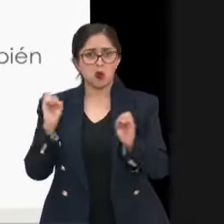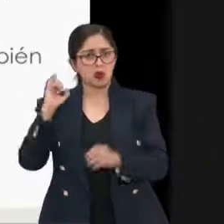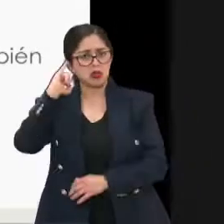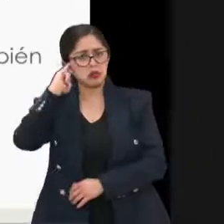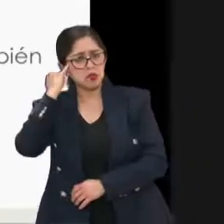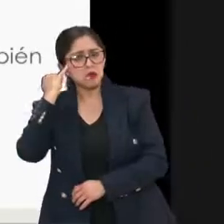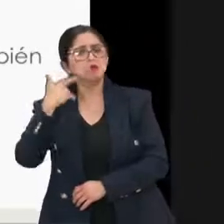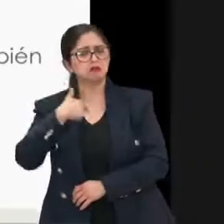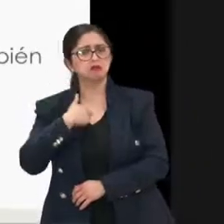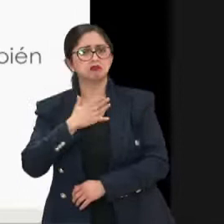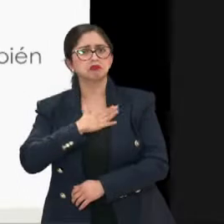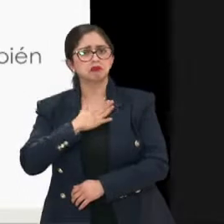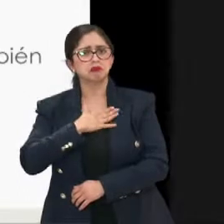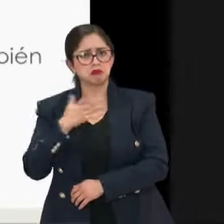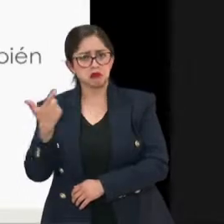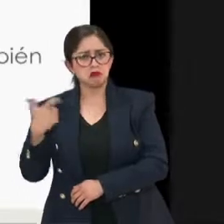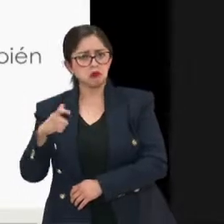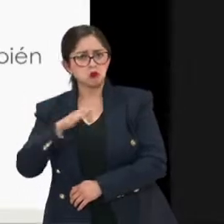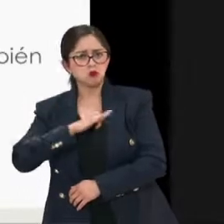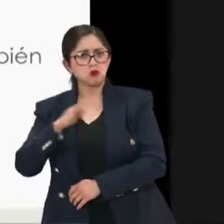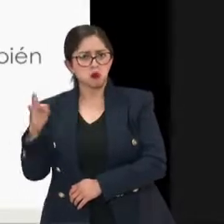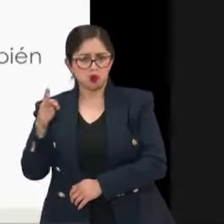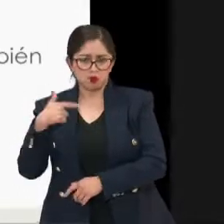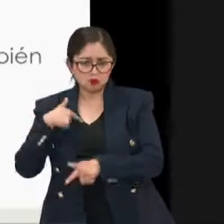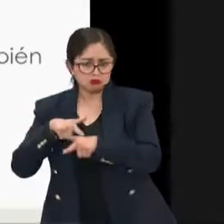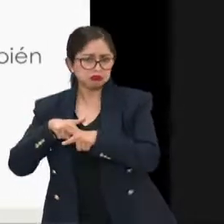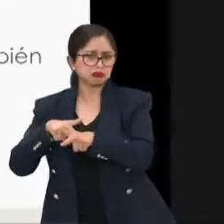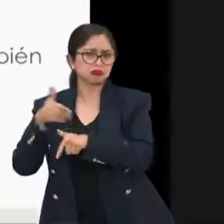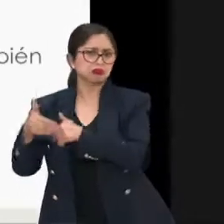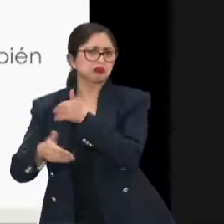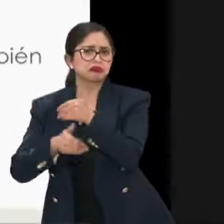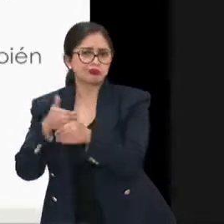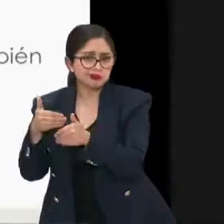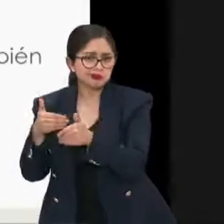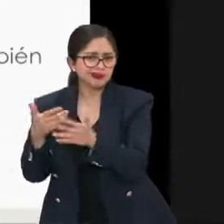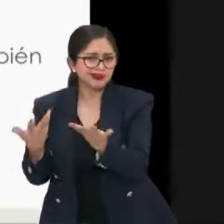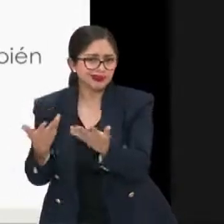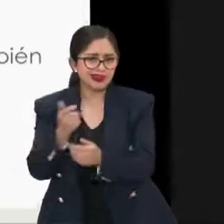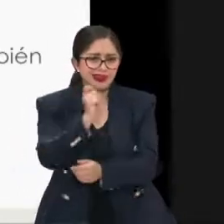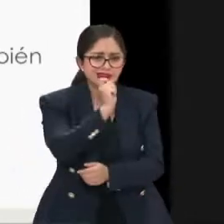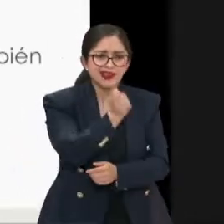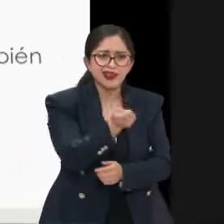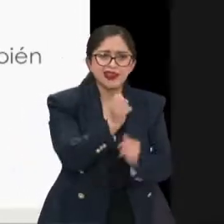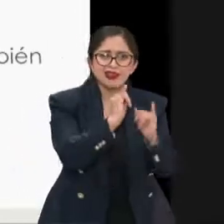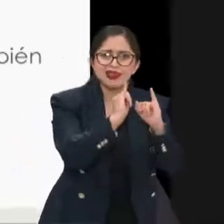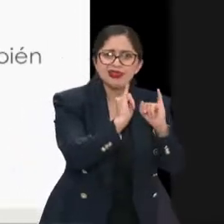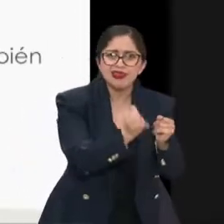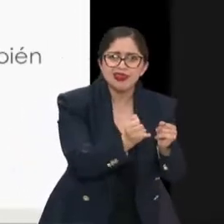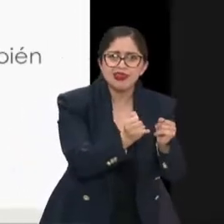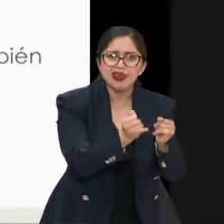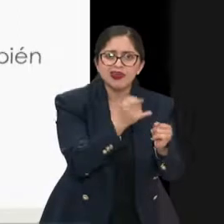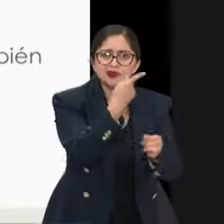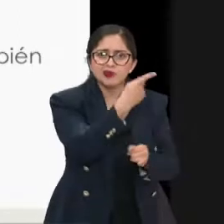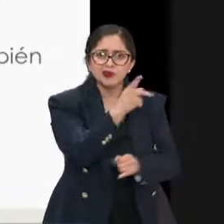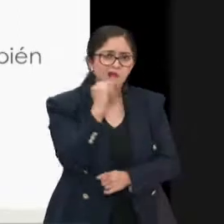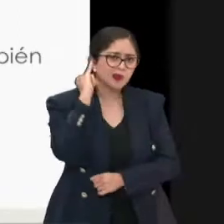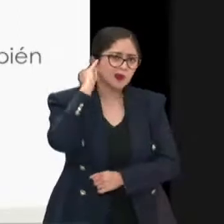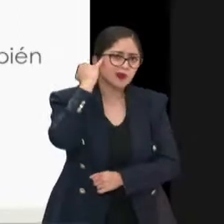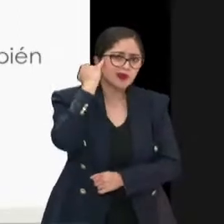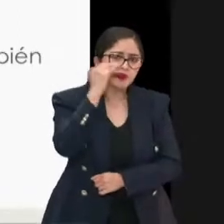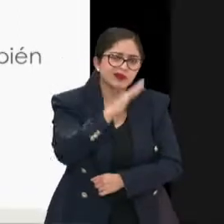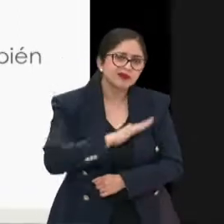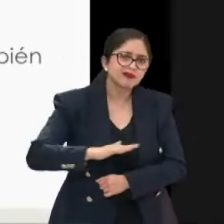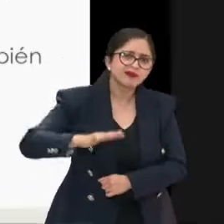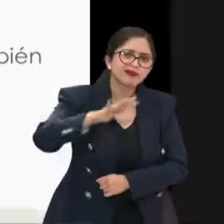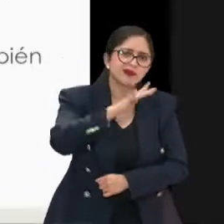I have my basic needs, it was a matter of time so that the